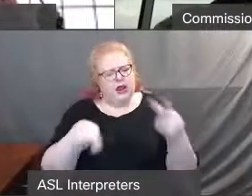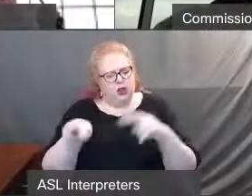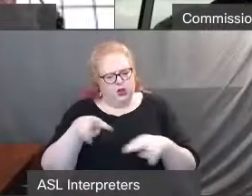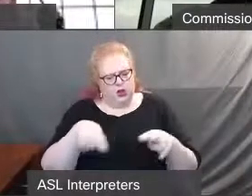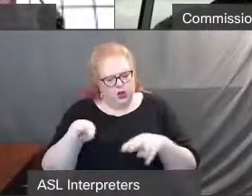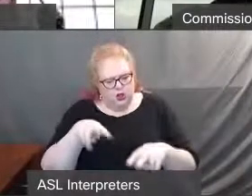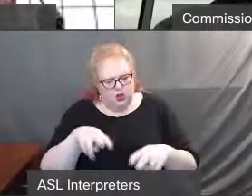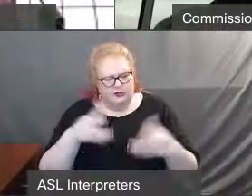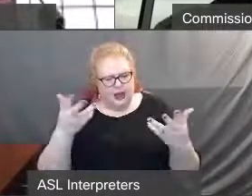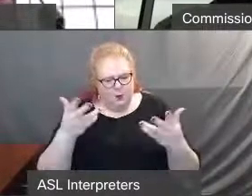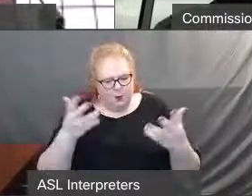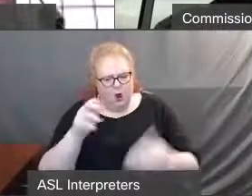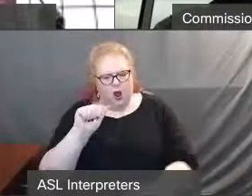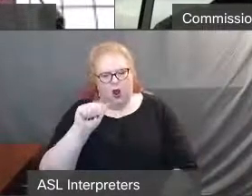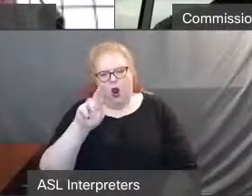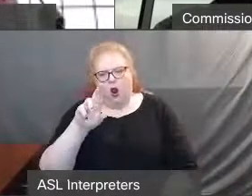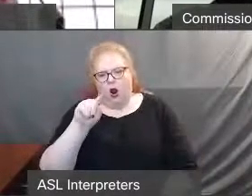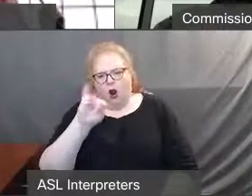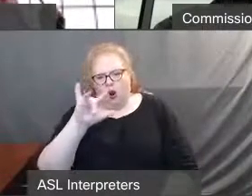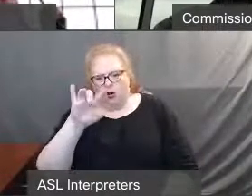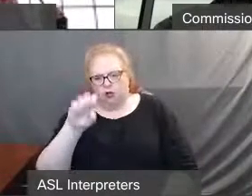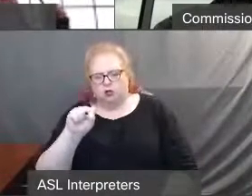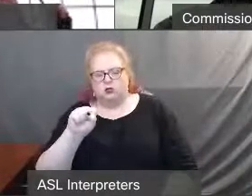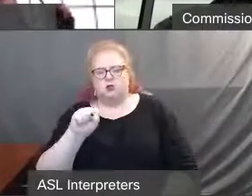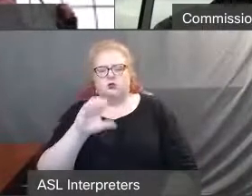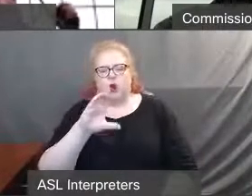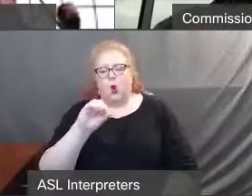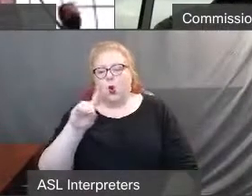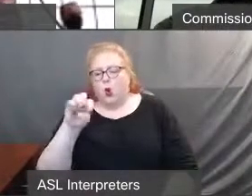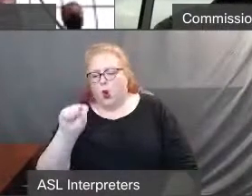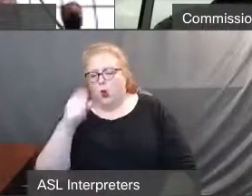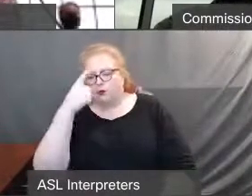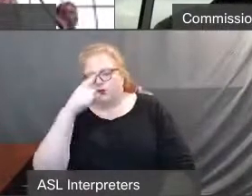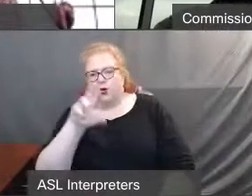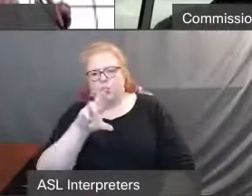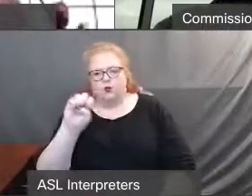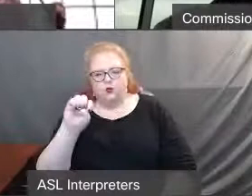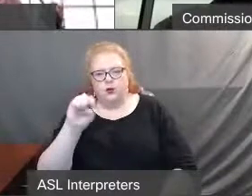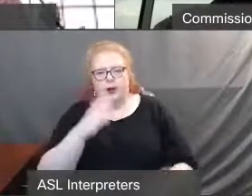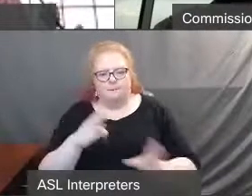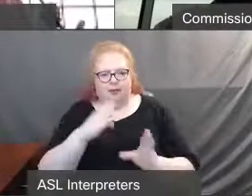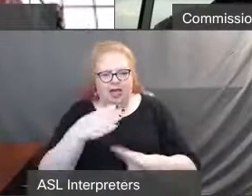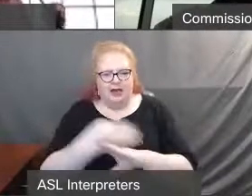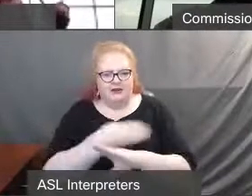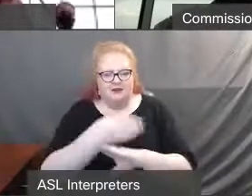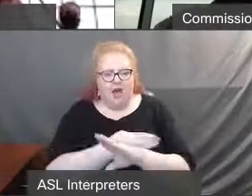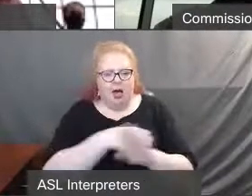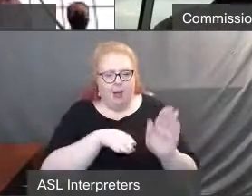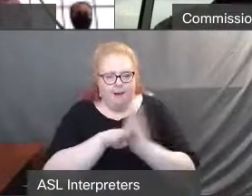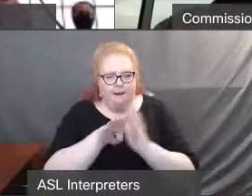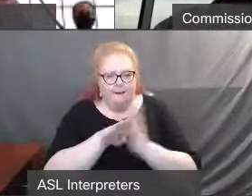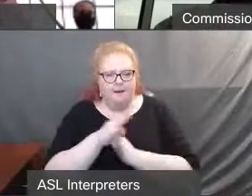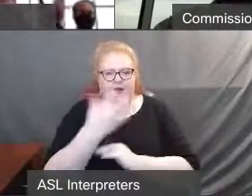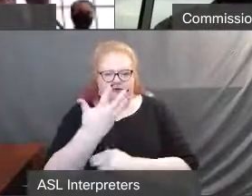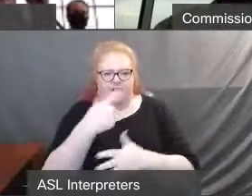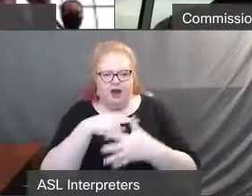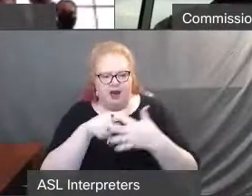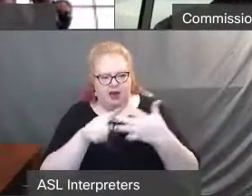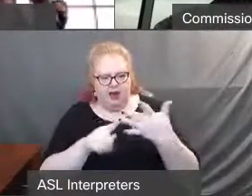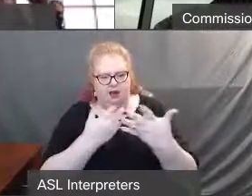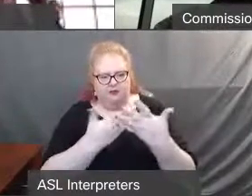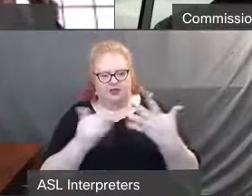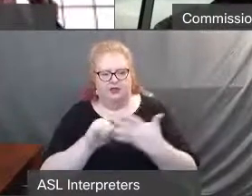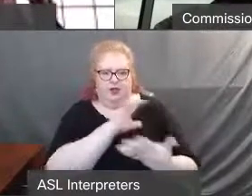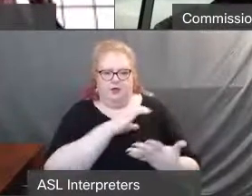articles and the codes for a planned redevelopment were, there's like 5 things that I think the commission looks at when they're